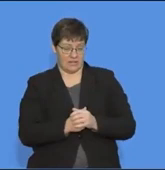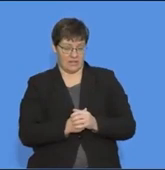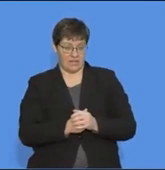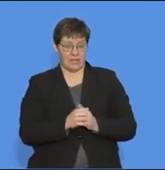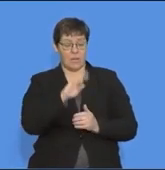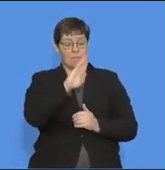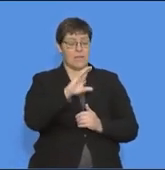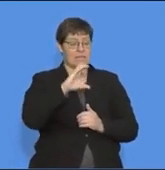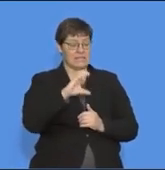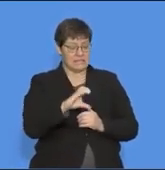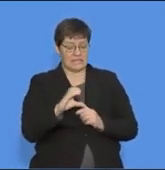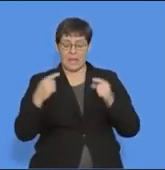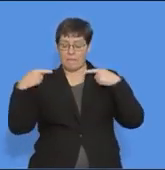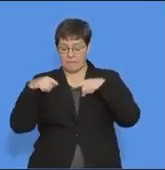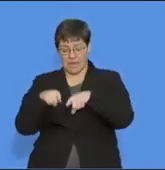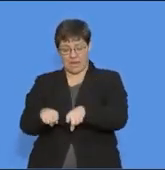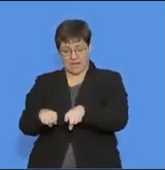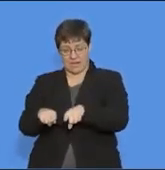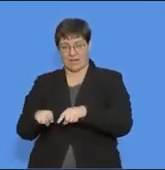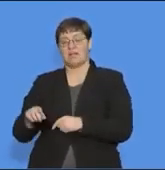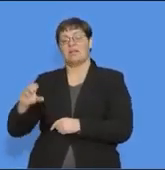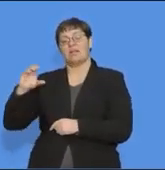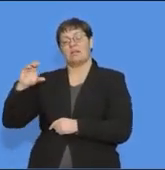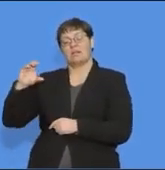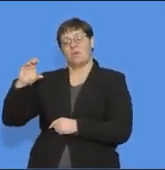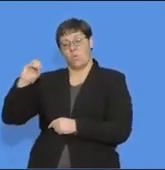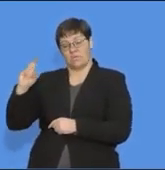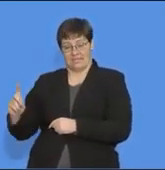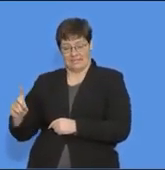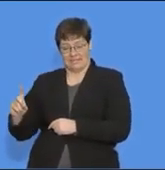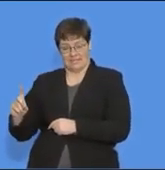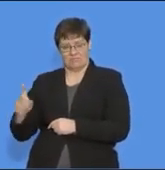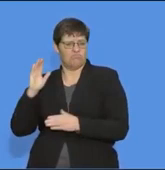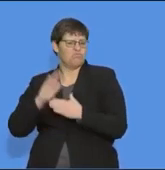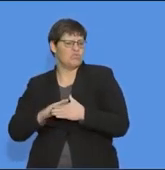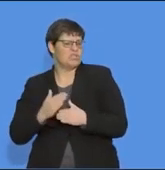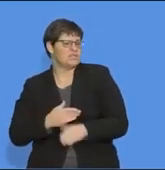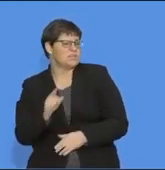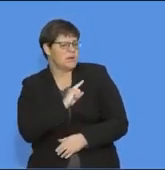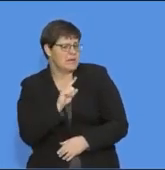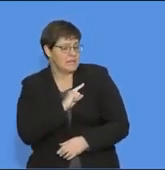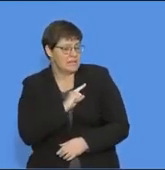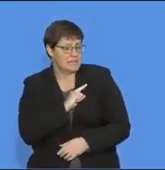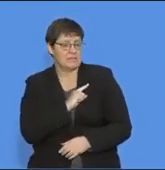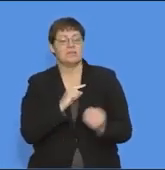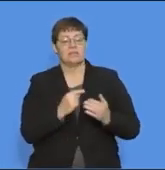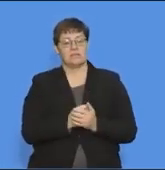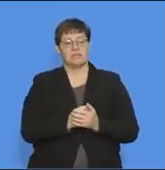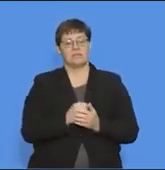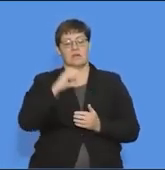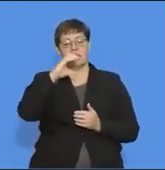parallel. BC is parallel to OD, and my reason for this will